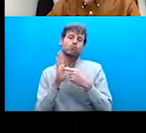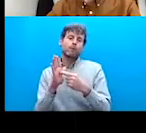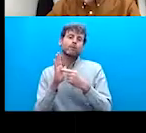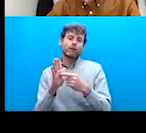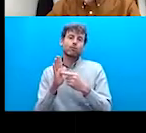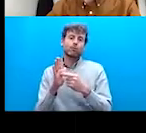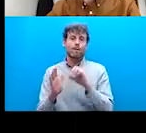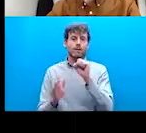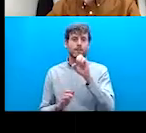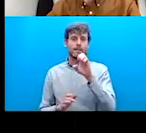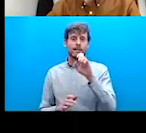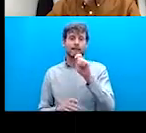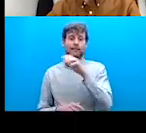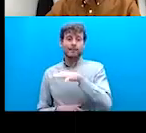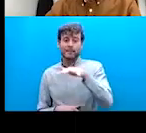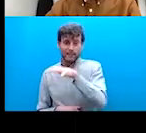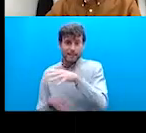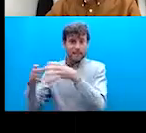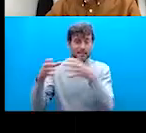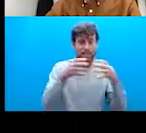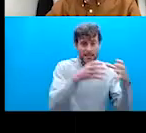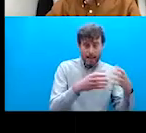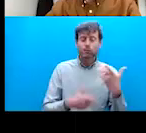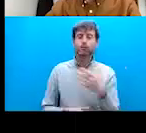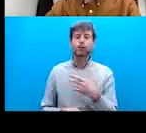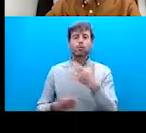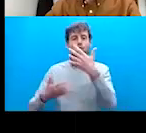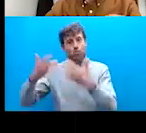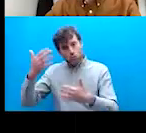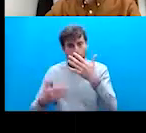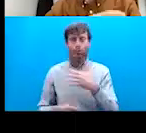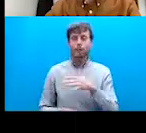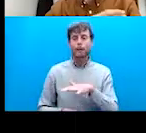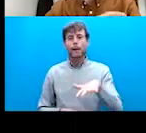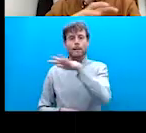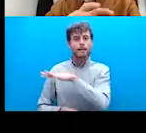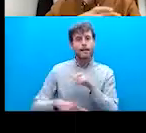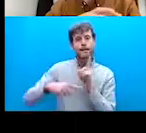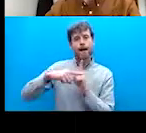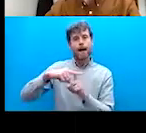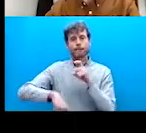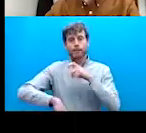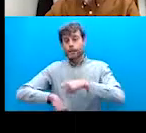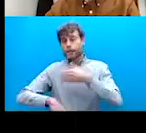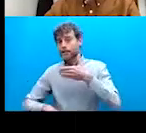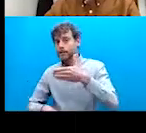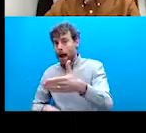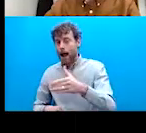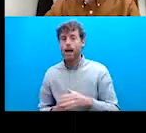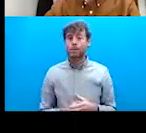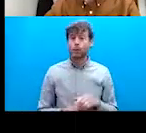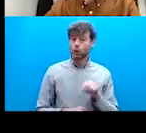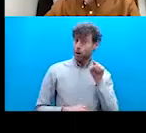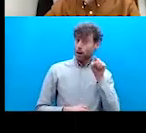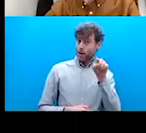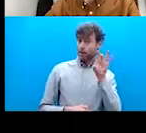as representations of space and time. So it plausibly supports the kind of representations that result from